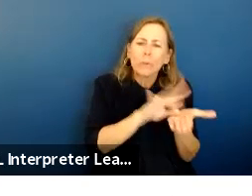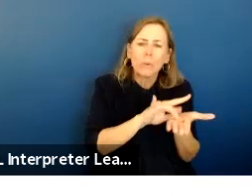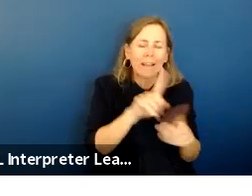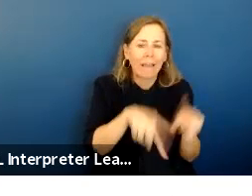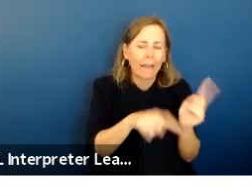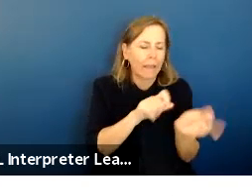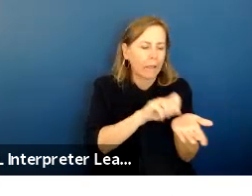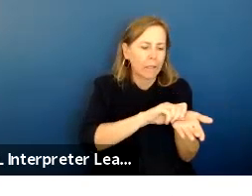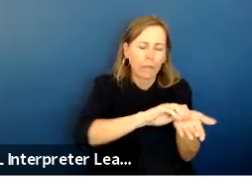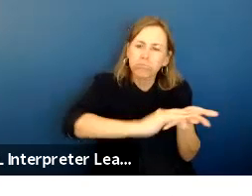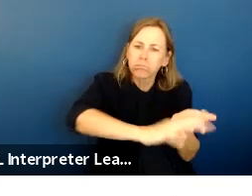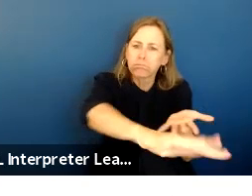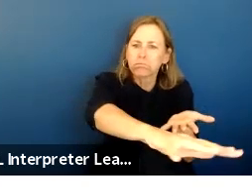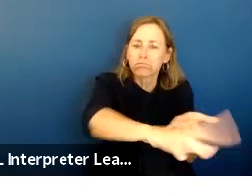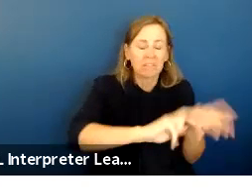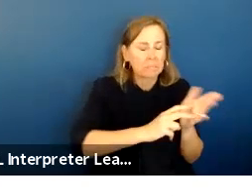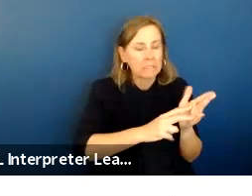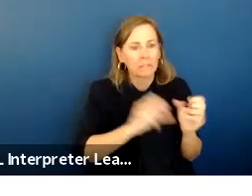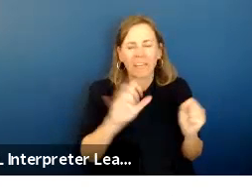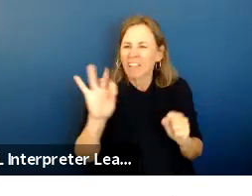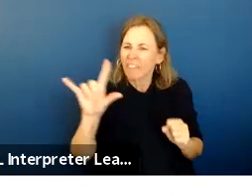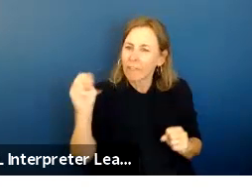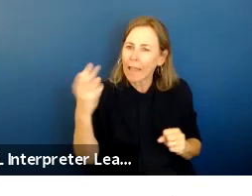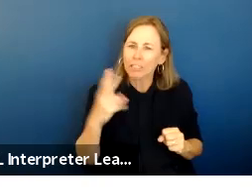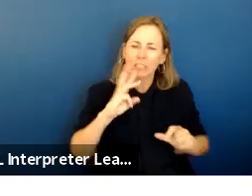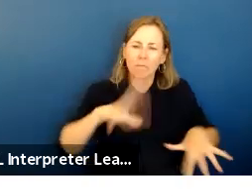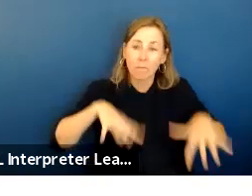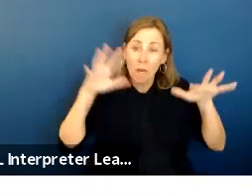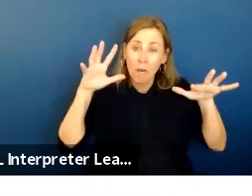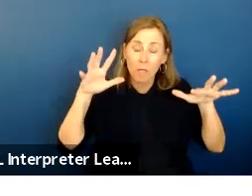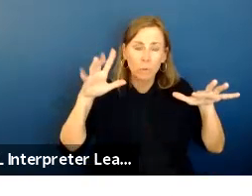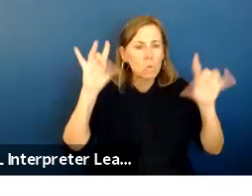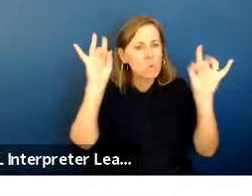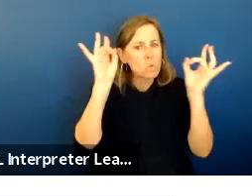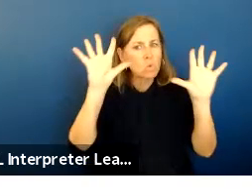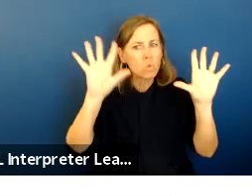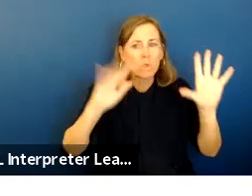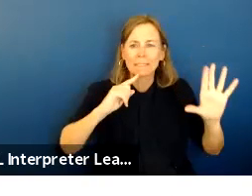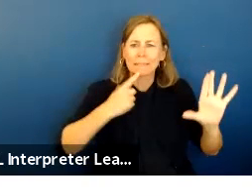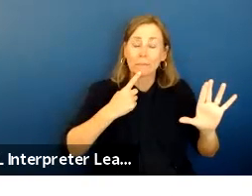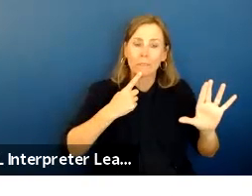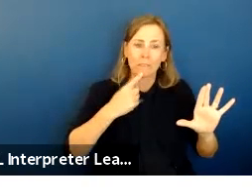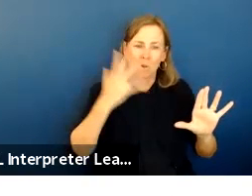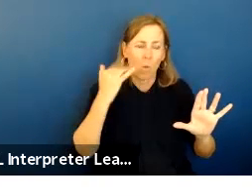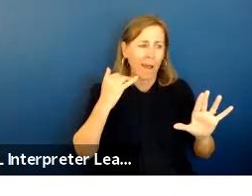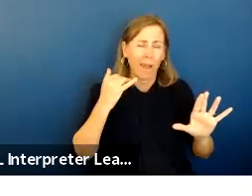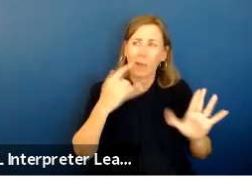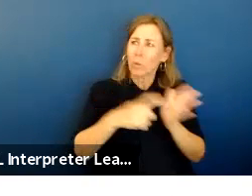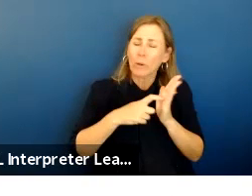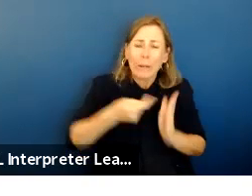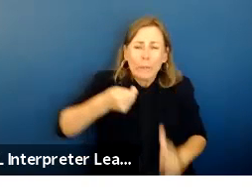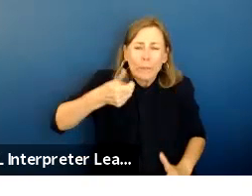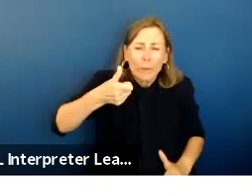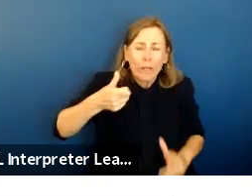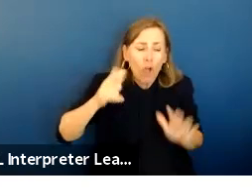ideal for flash flooding. And these flooding events are generally more severe as it takes far less rain to produce a